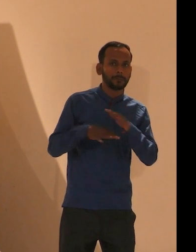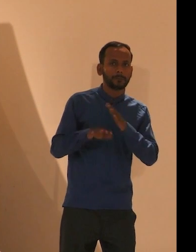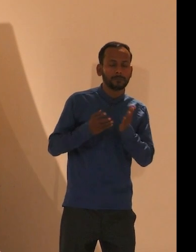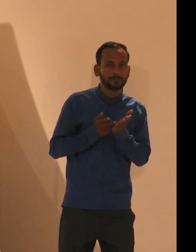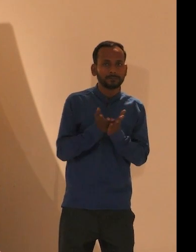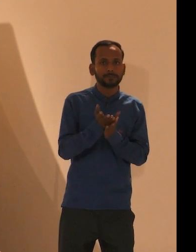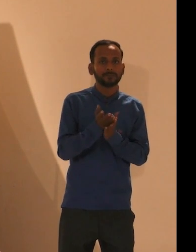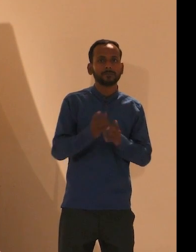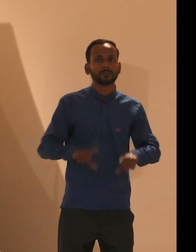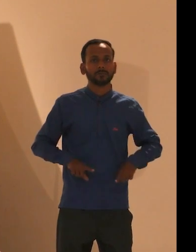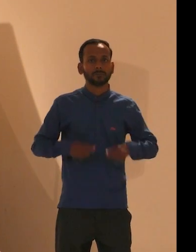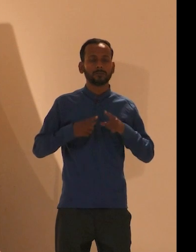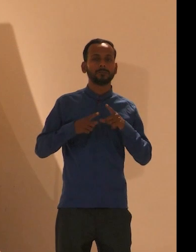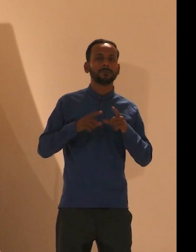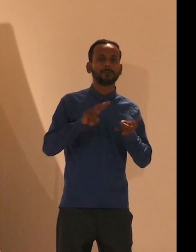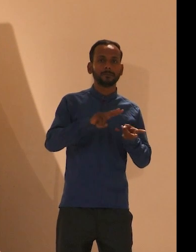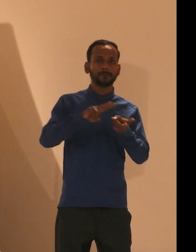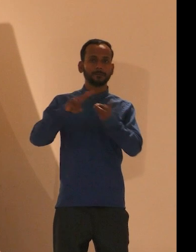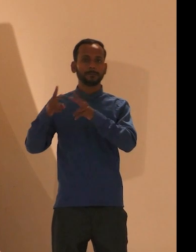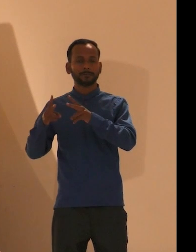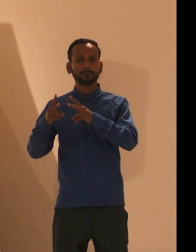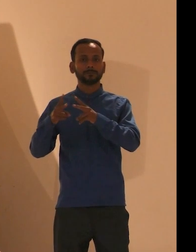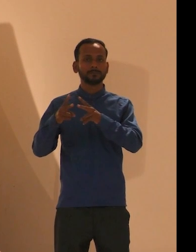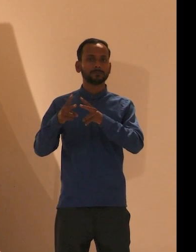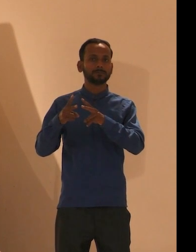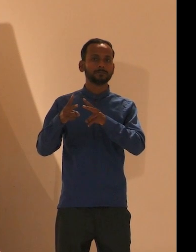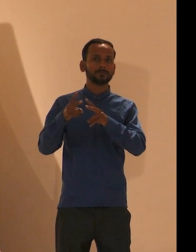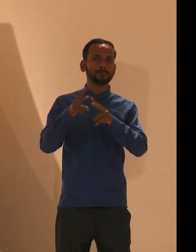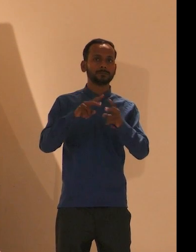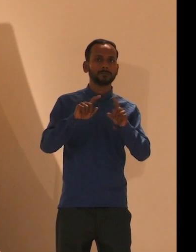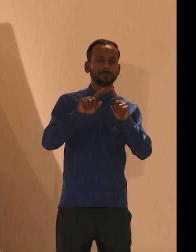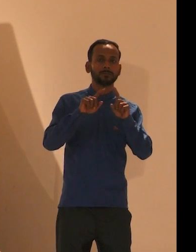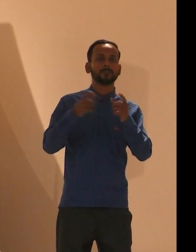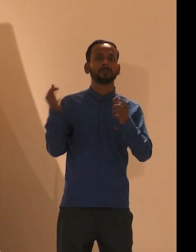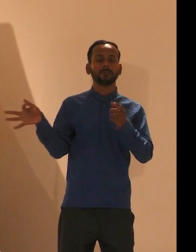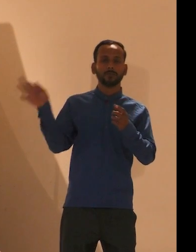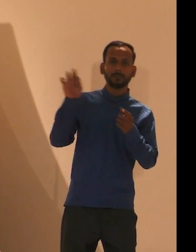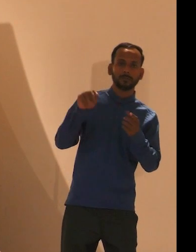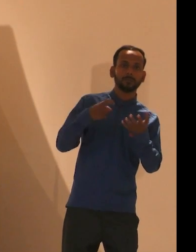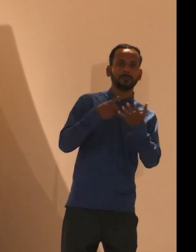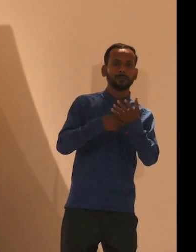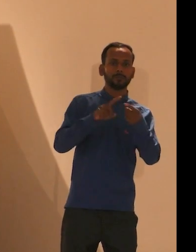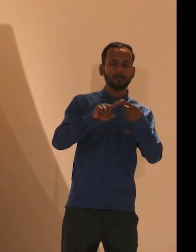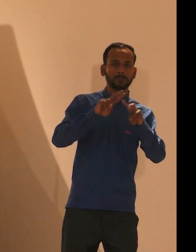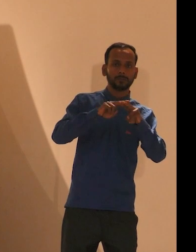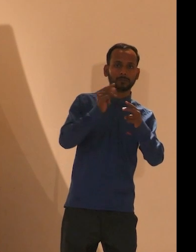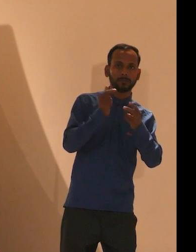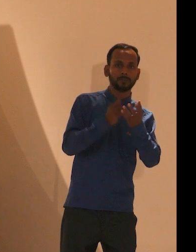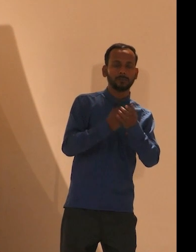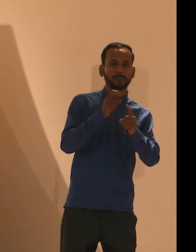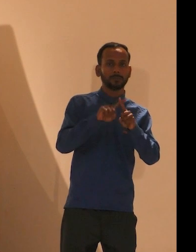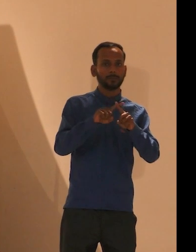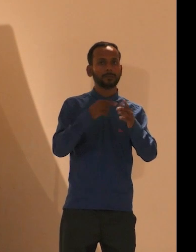processes like displacements and evacuation and resettlement of refugees,